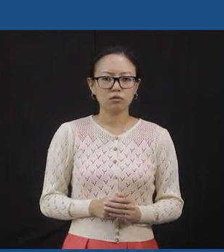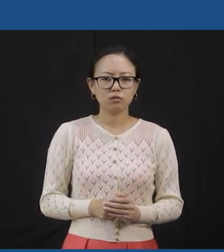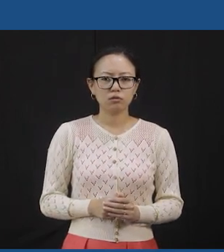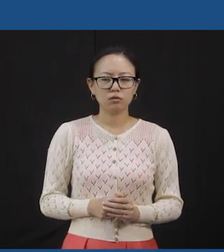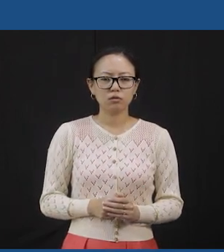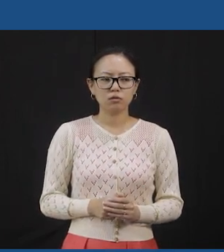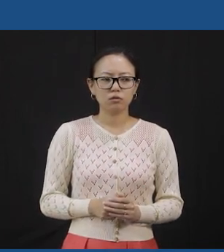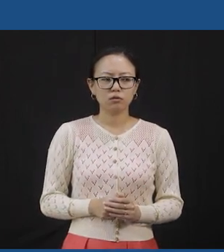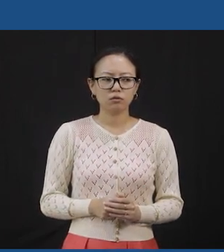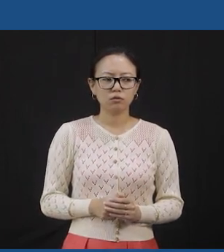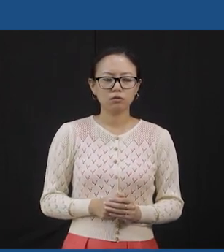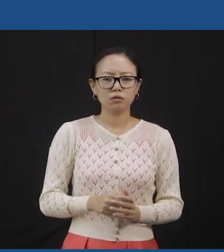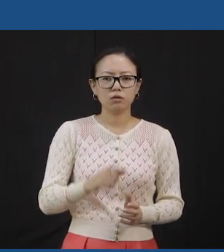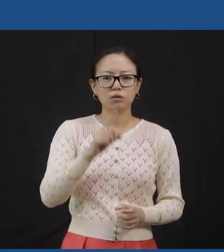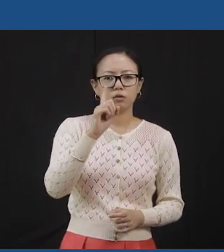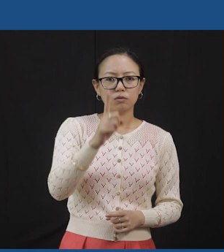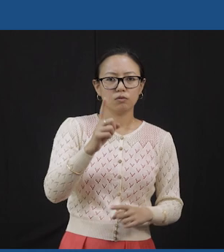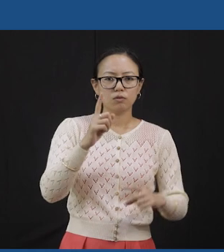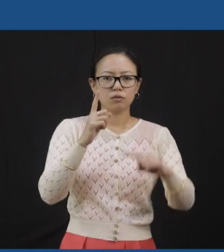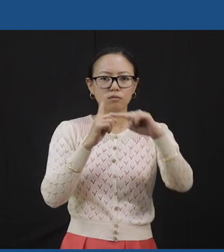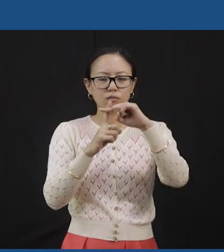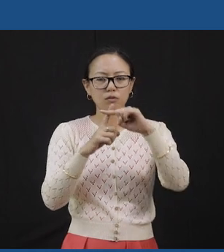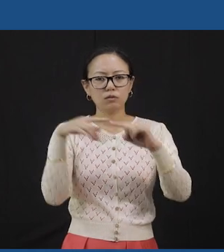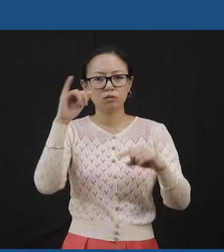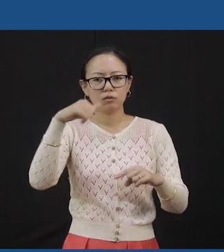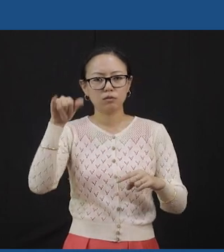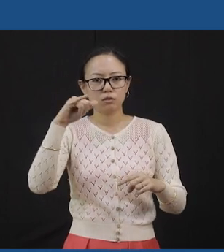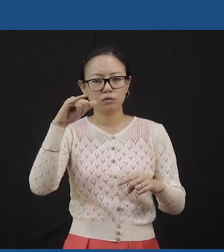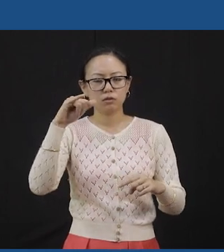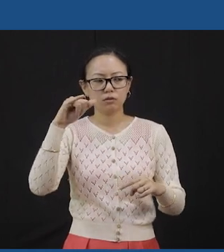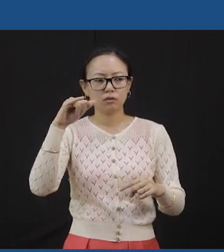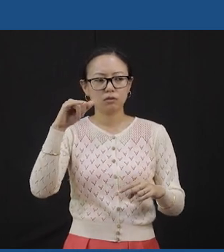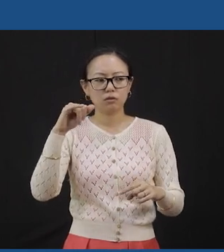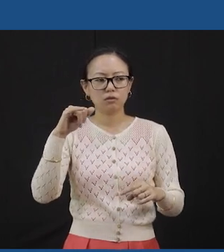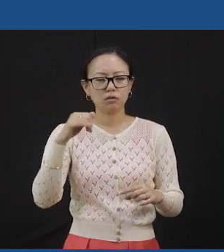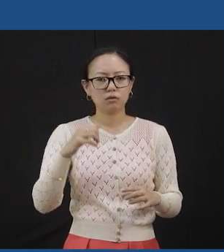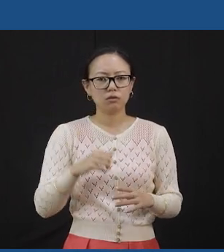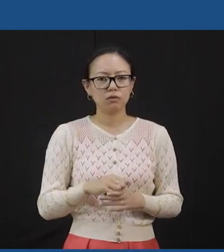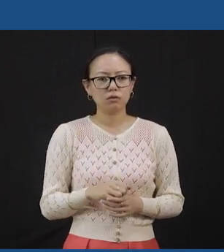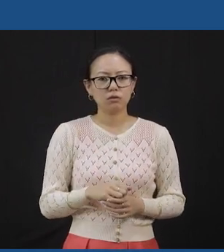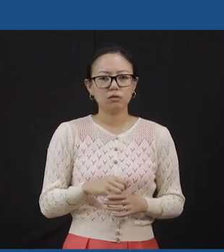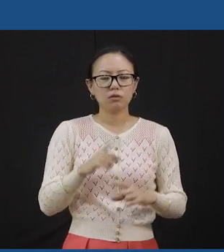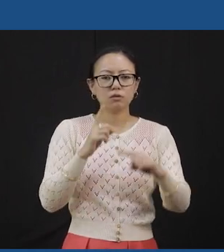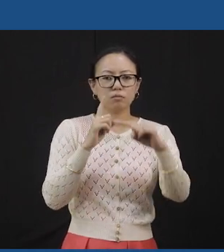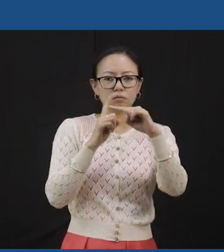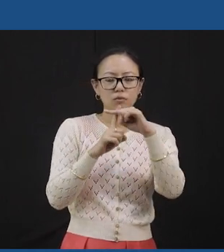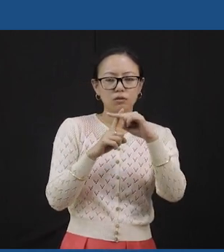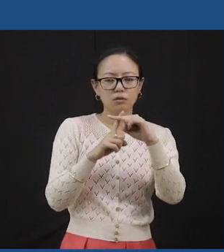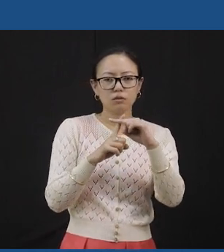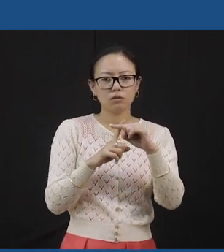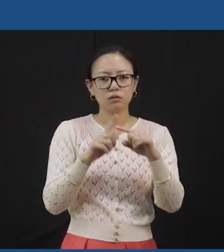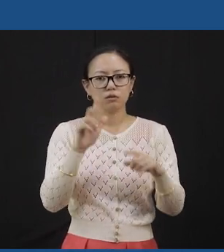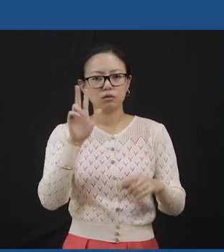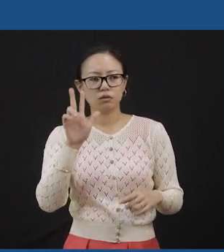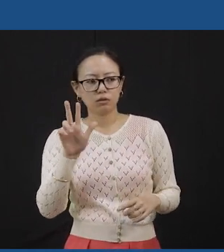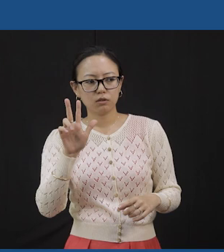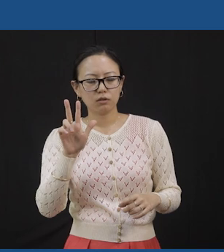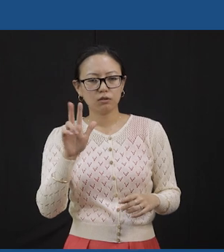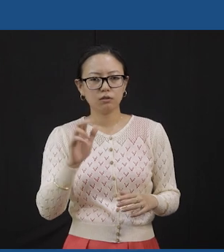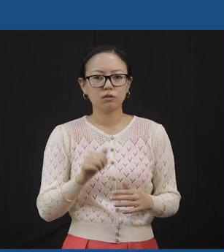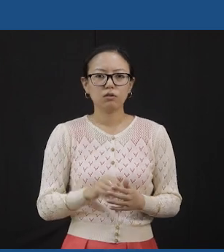will add 1 plus 6. 1 plus 6 is 7. And 7 plus 8 is